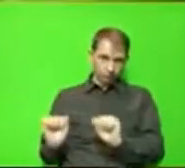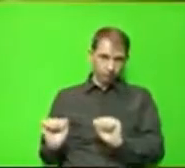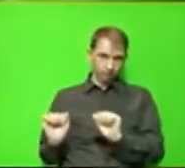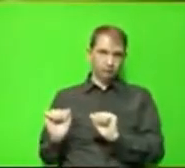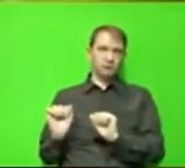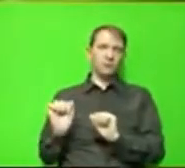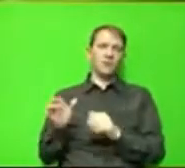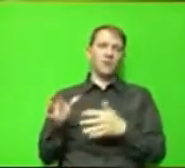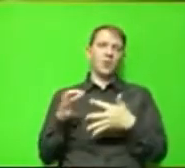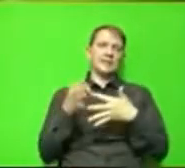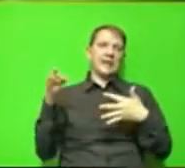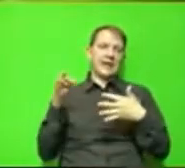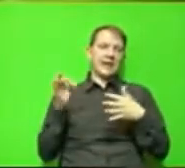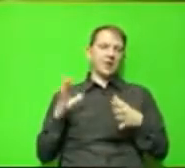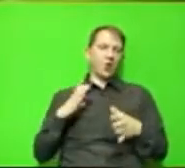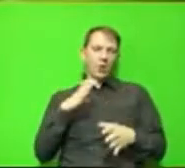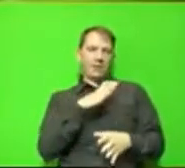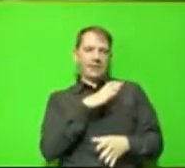Justice.